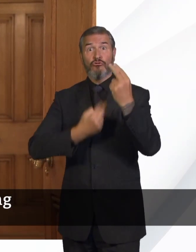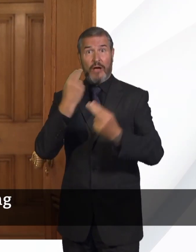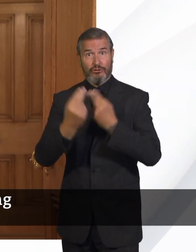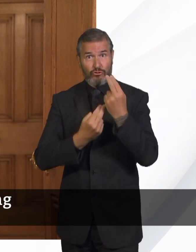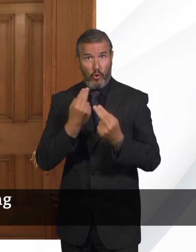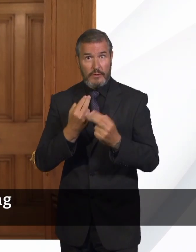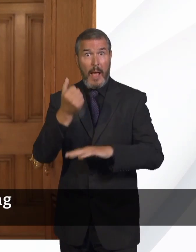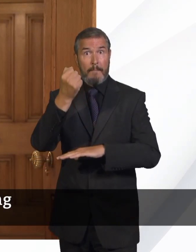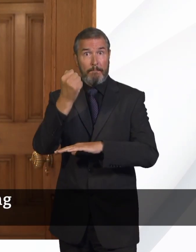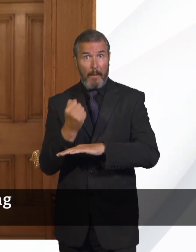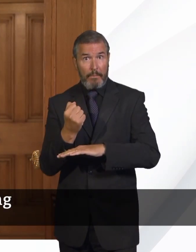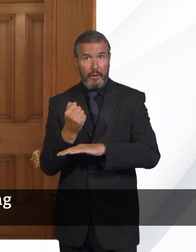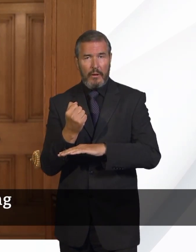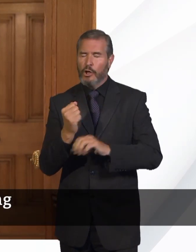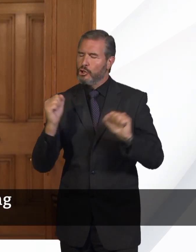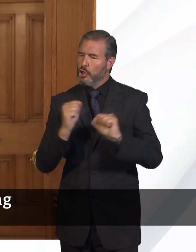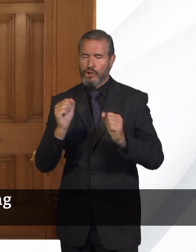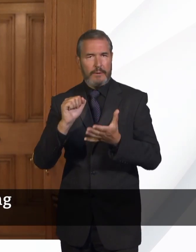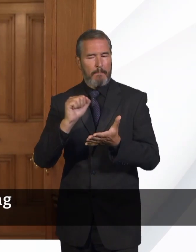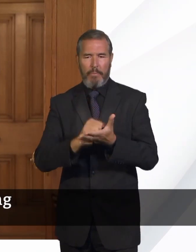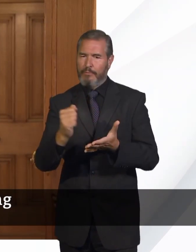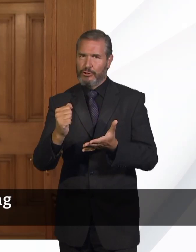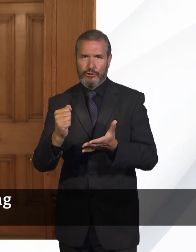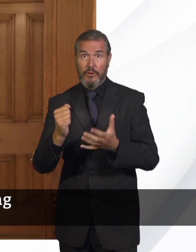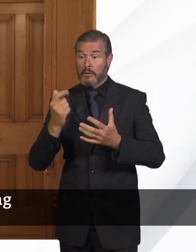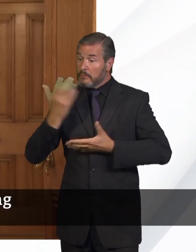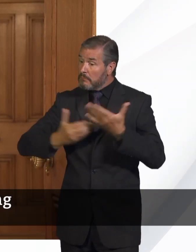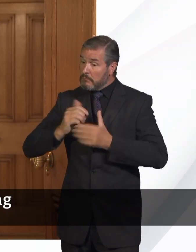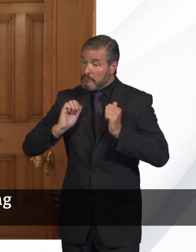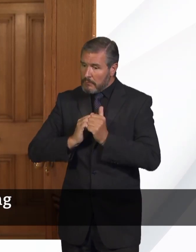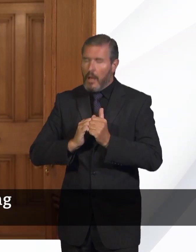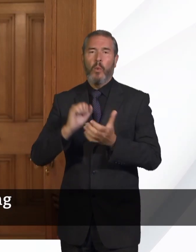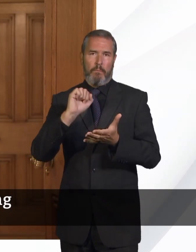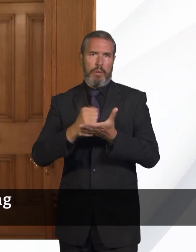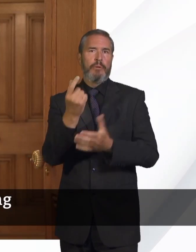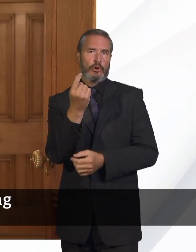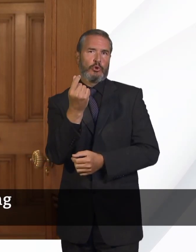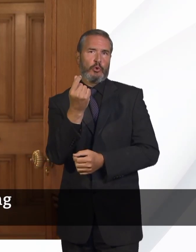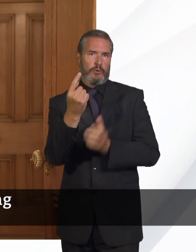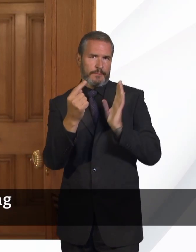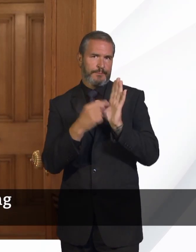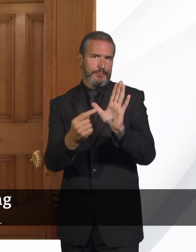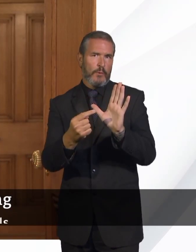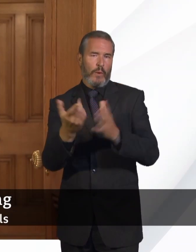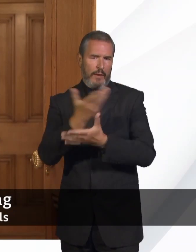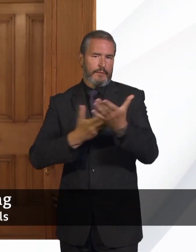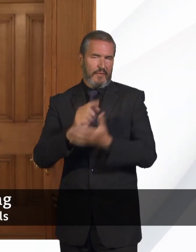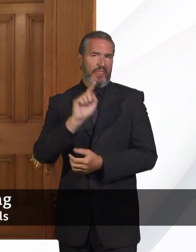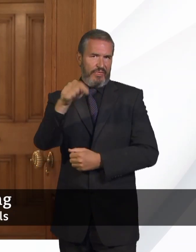and pubs, that is something that we will publish. And once it's published, I'm very happy to sort of come back and go through that with